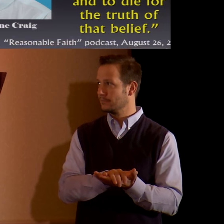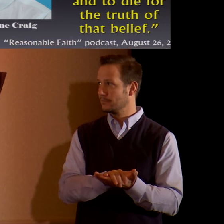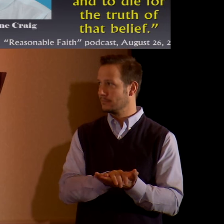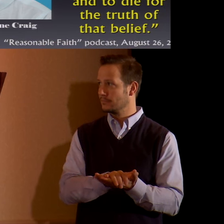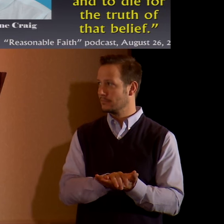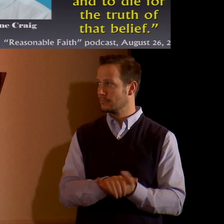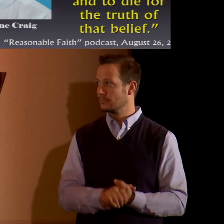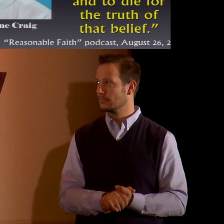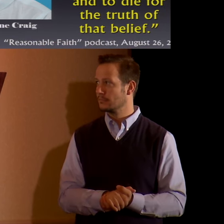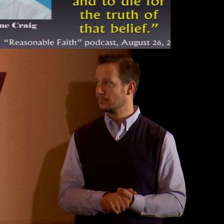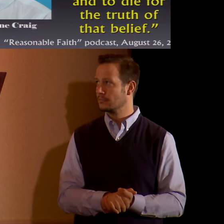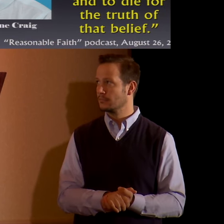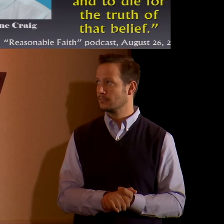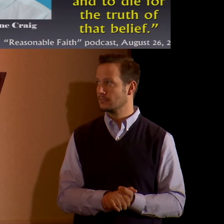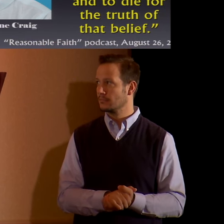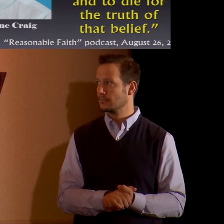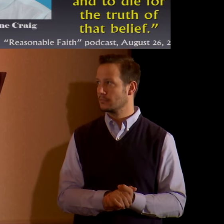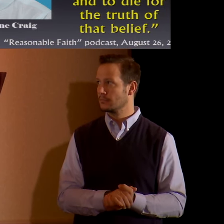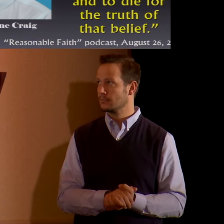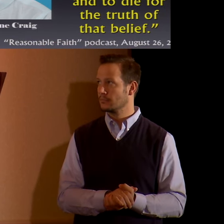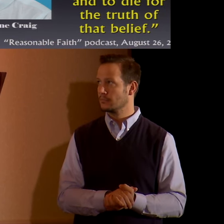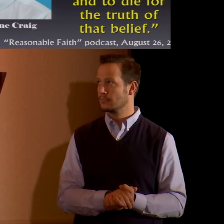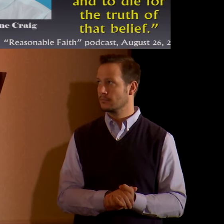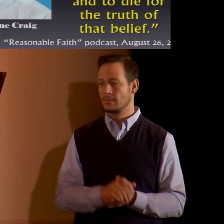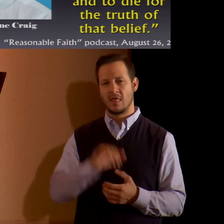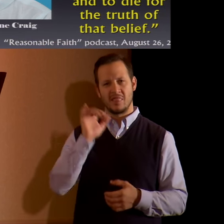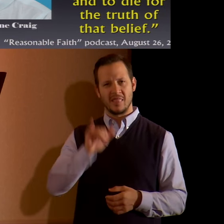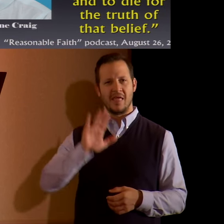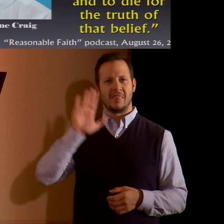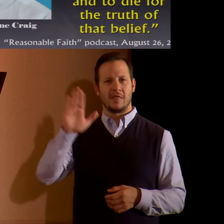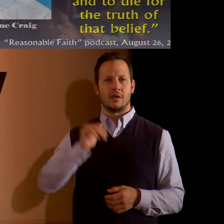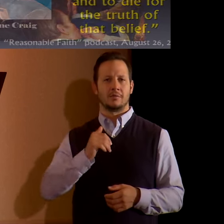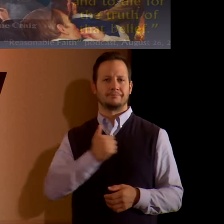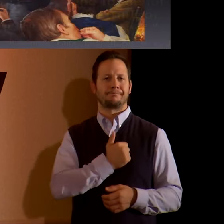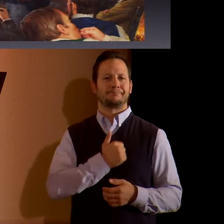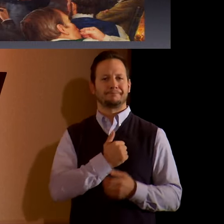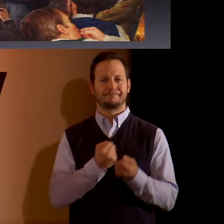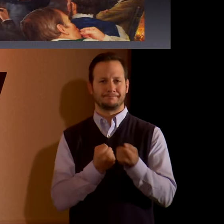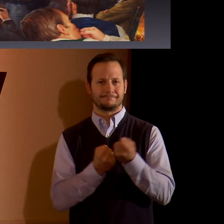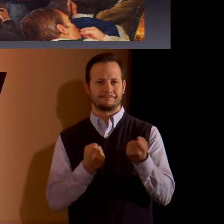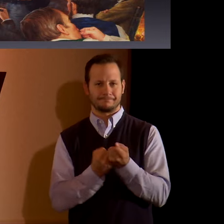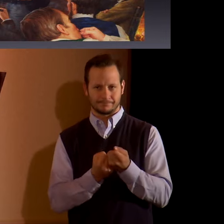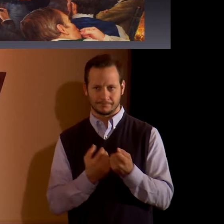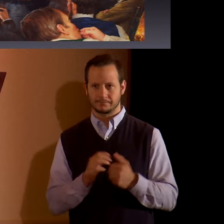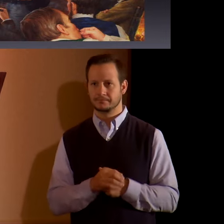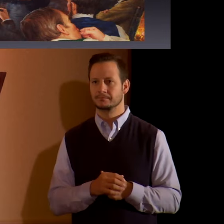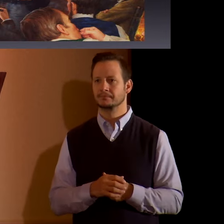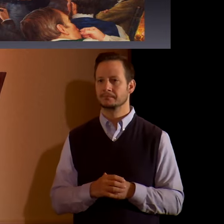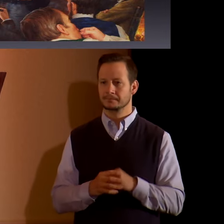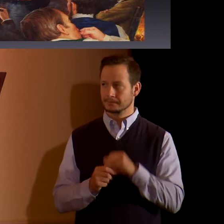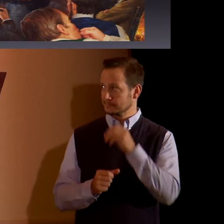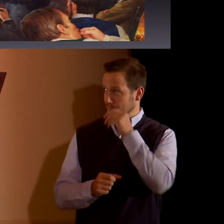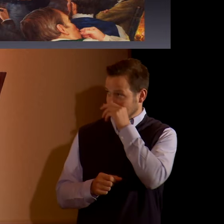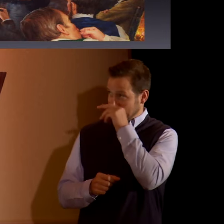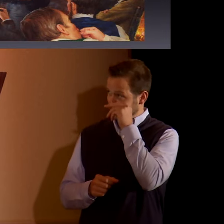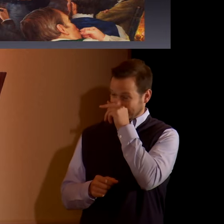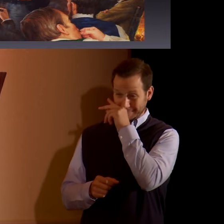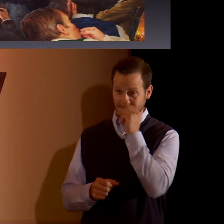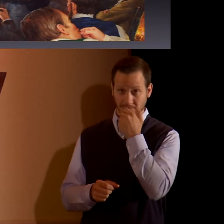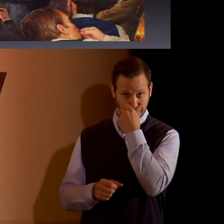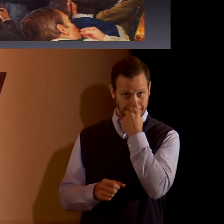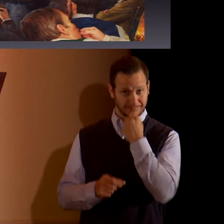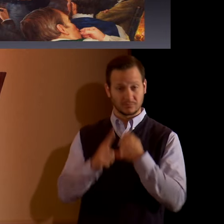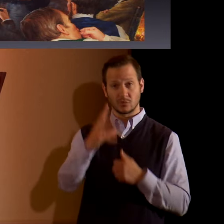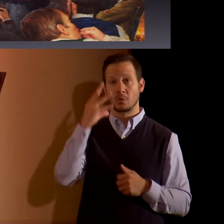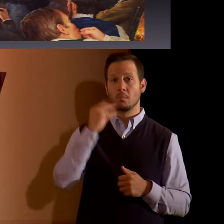classic apologetic case in a nutshell. And perhaps nutshell is just the right expression. Well,